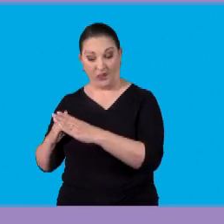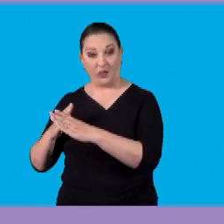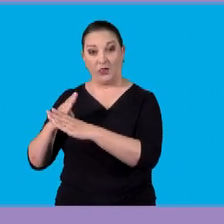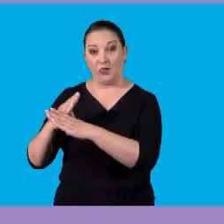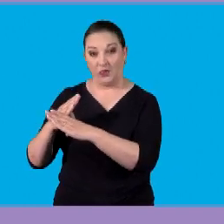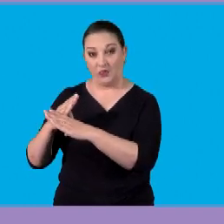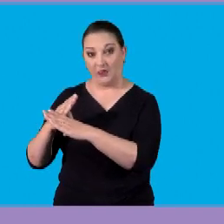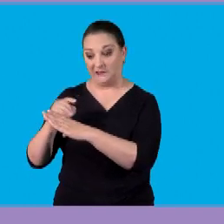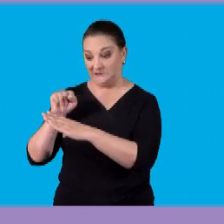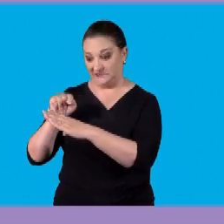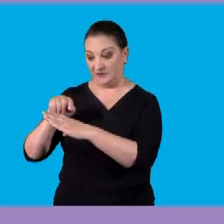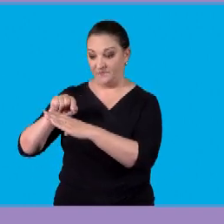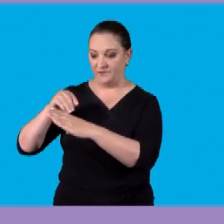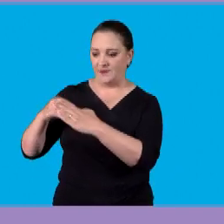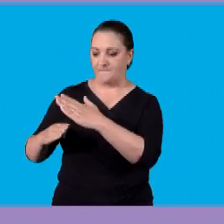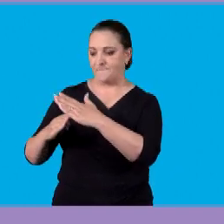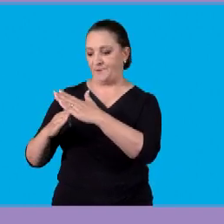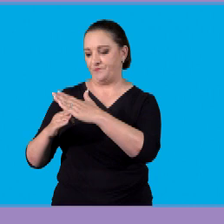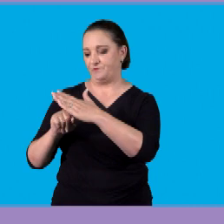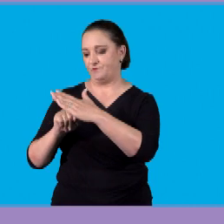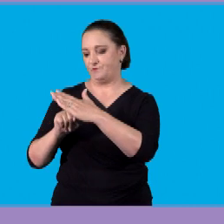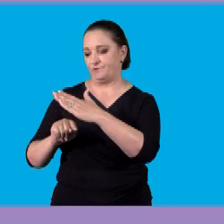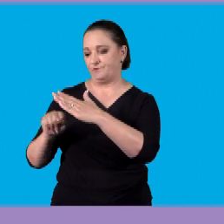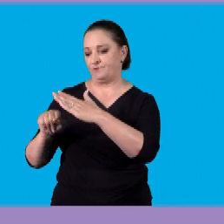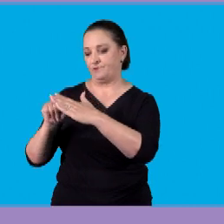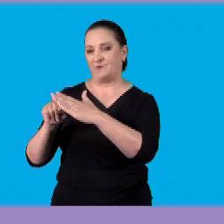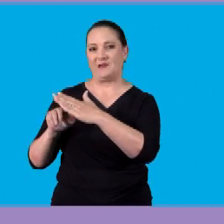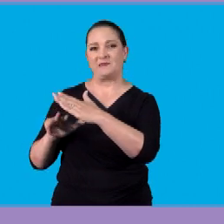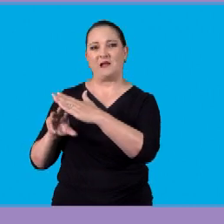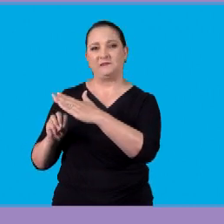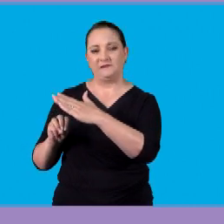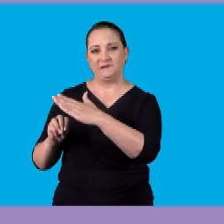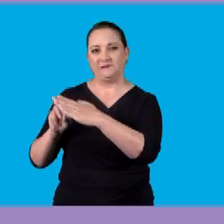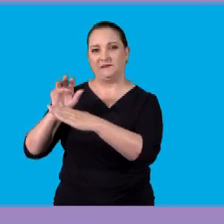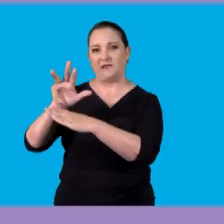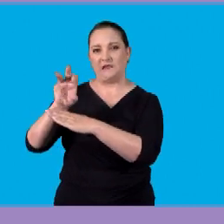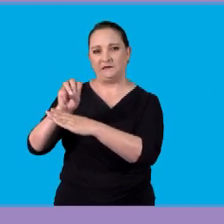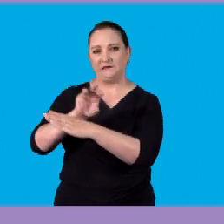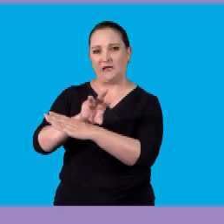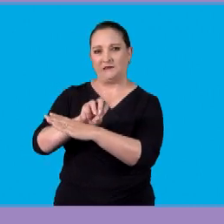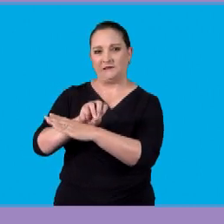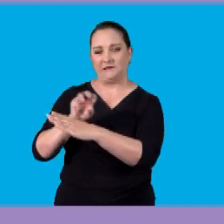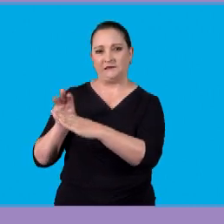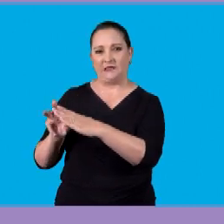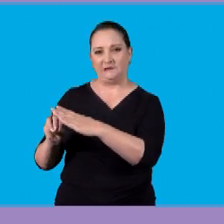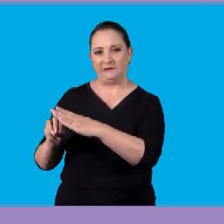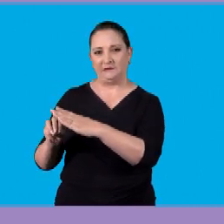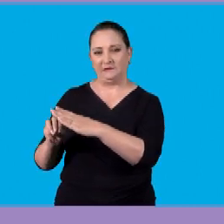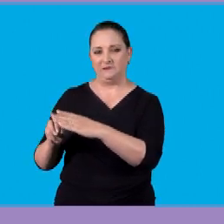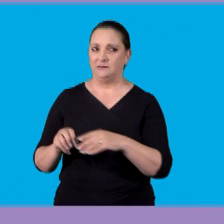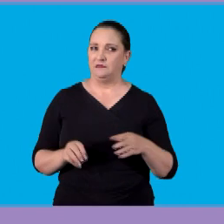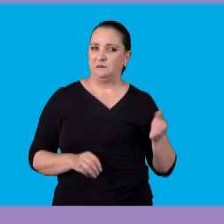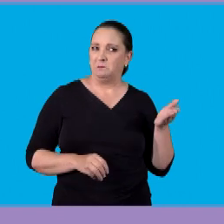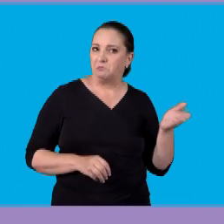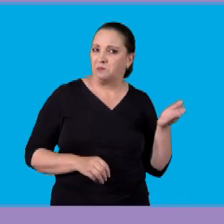they bisect each other at 90 degrees. So they bisect each other at 90 degrees. With